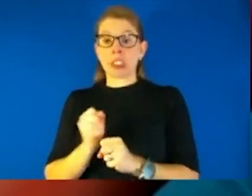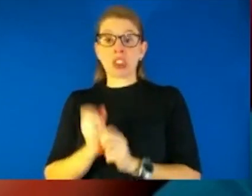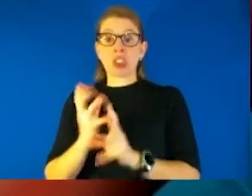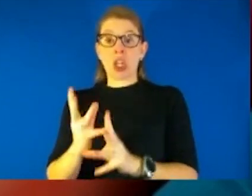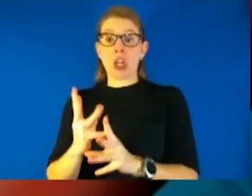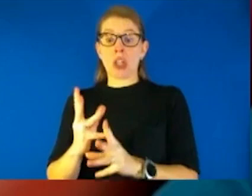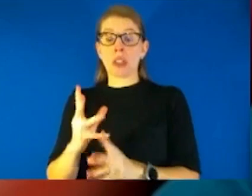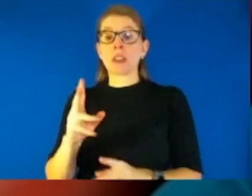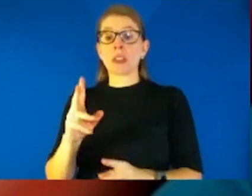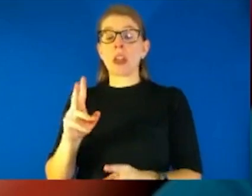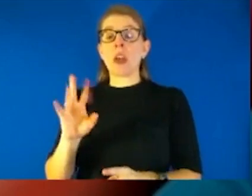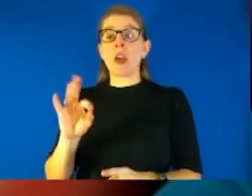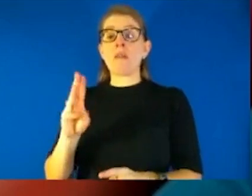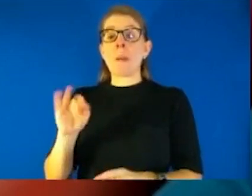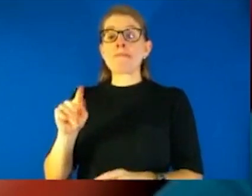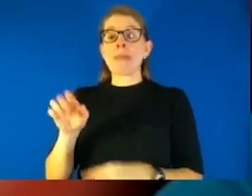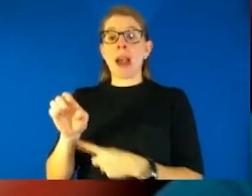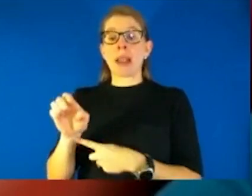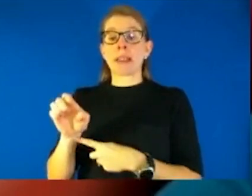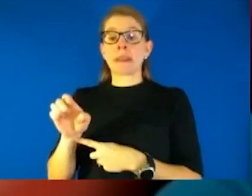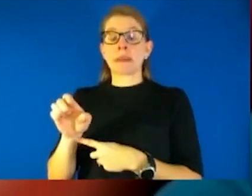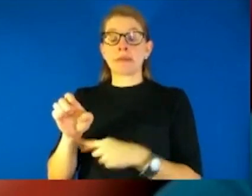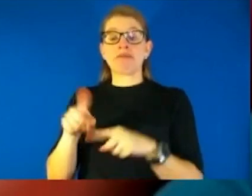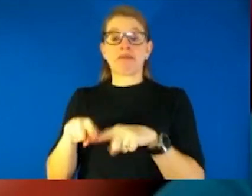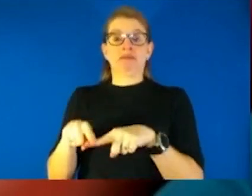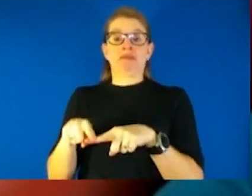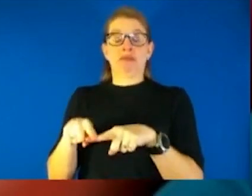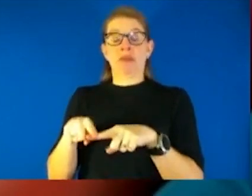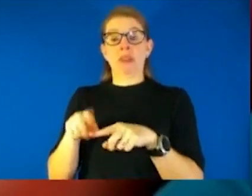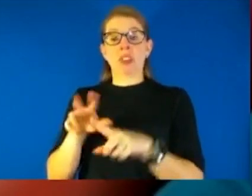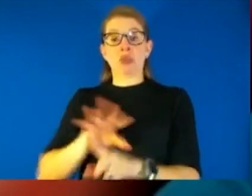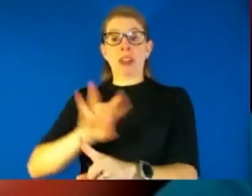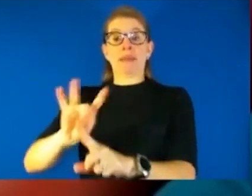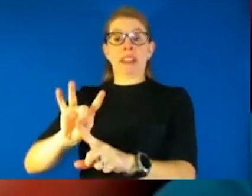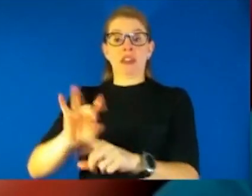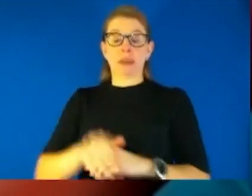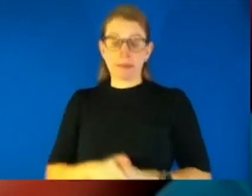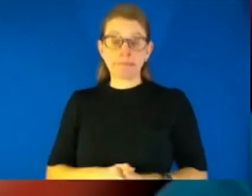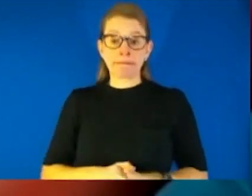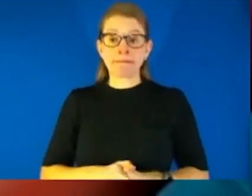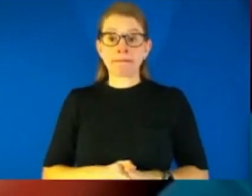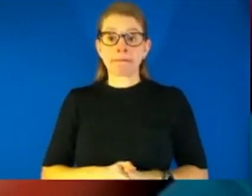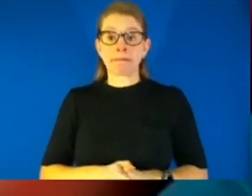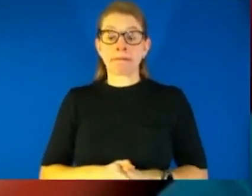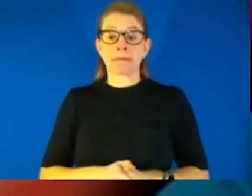fomite-based transmissions, which don't play a big role, but they play a role in some settings.